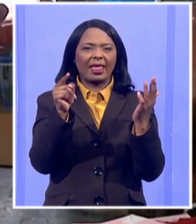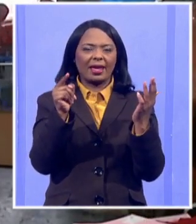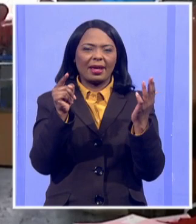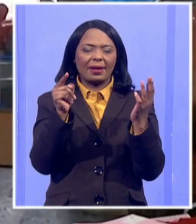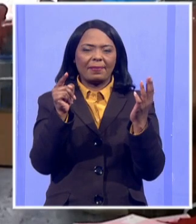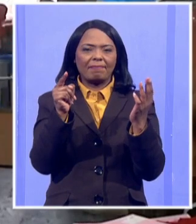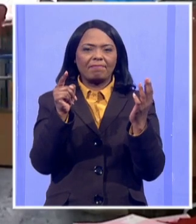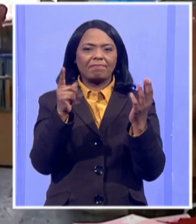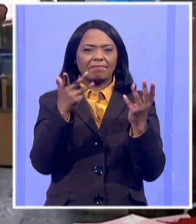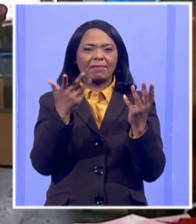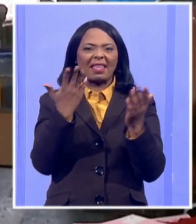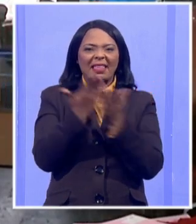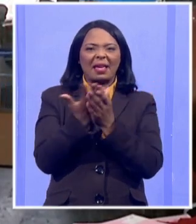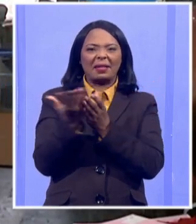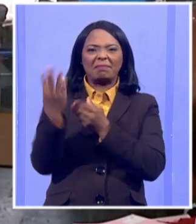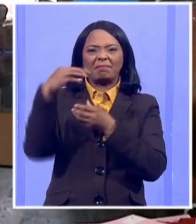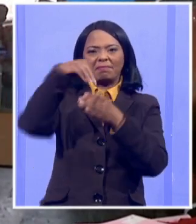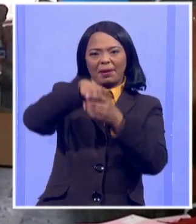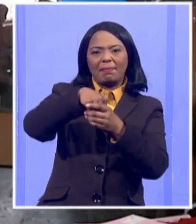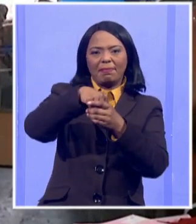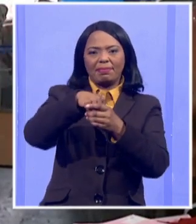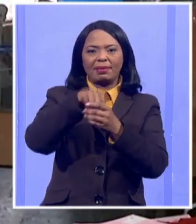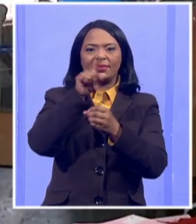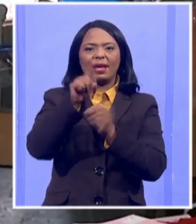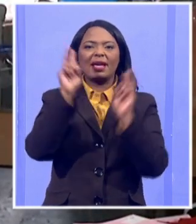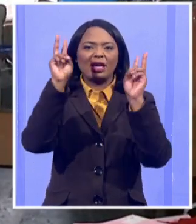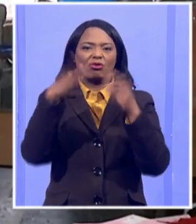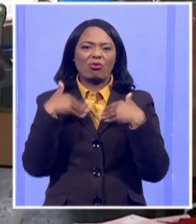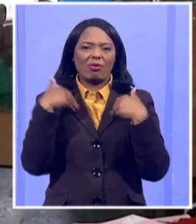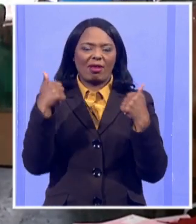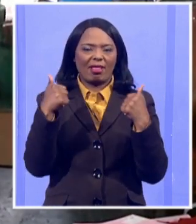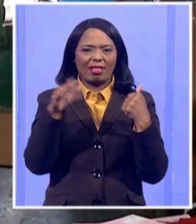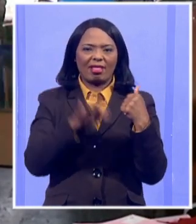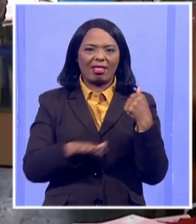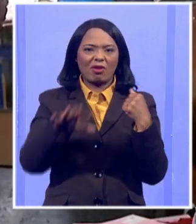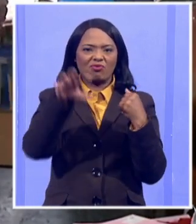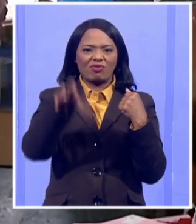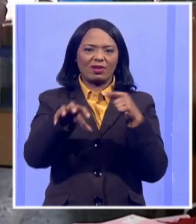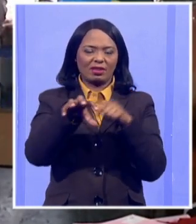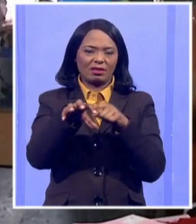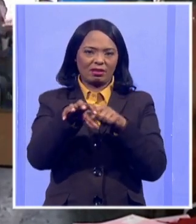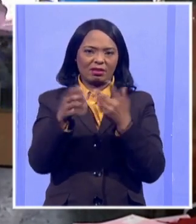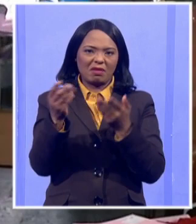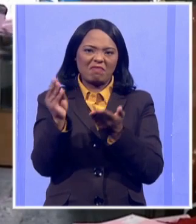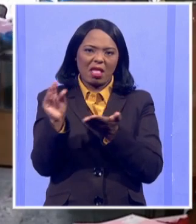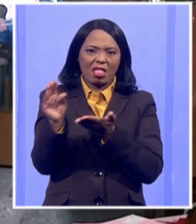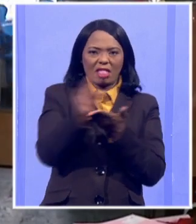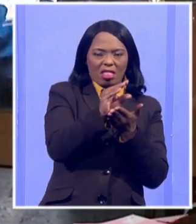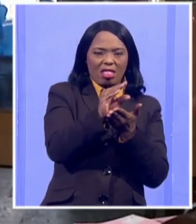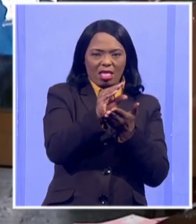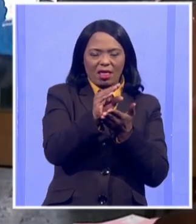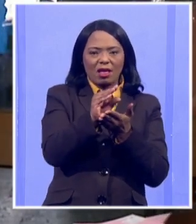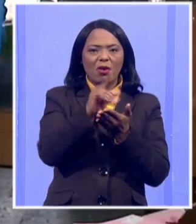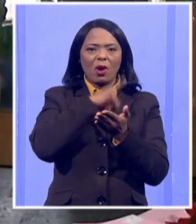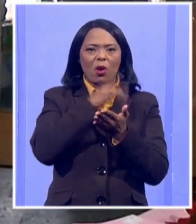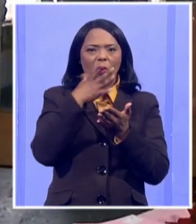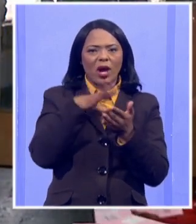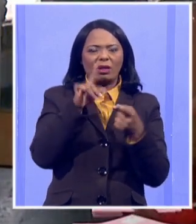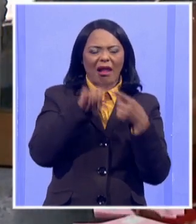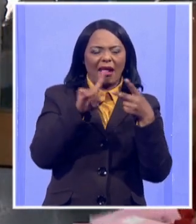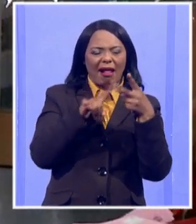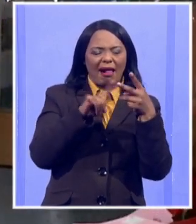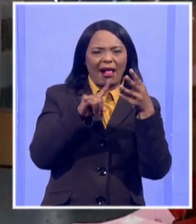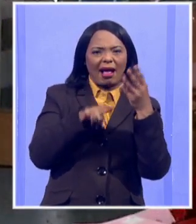of gap for them to be able to alleviate all the plans that they want to do. Like I said, like the shortage